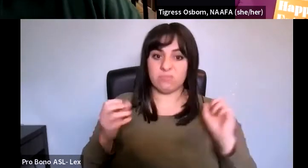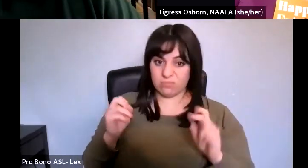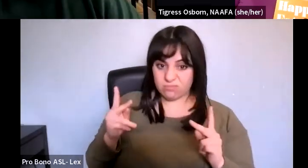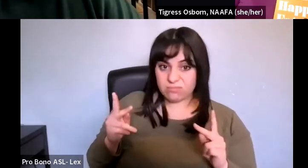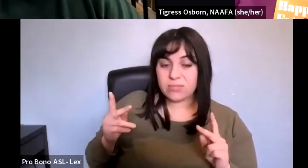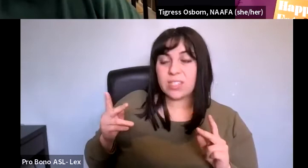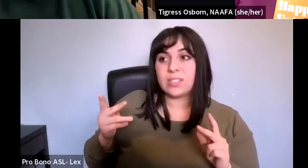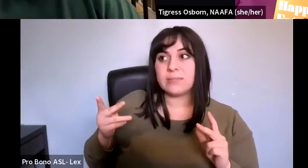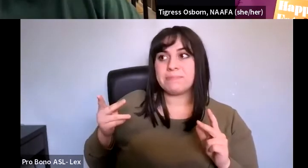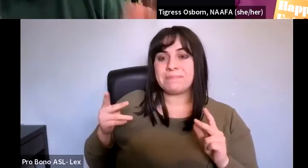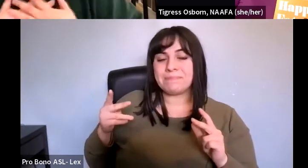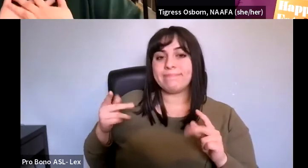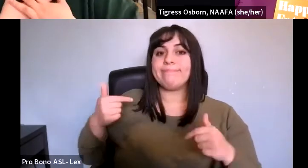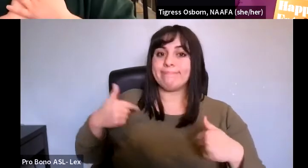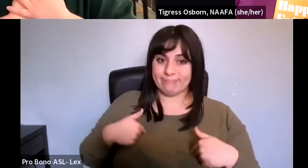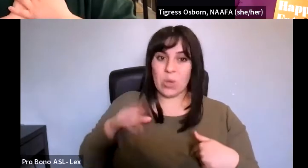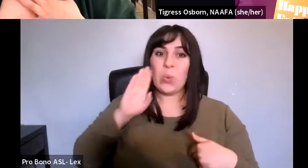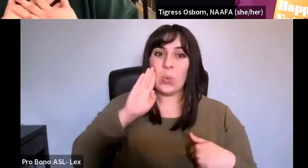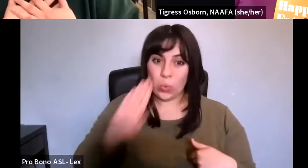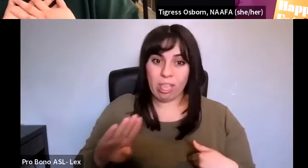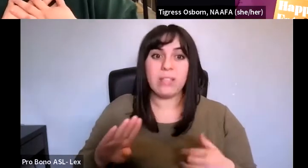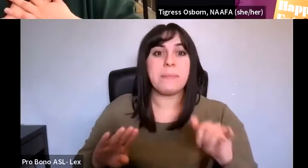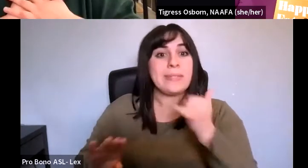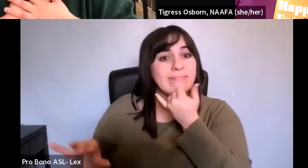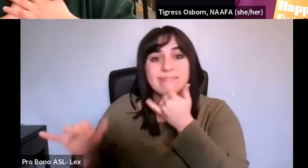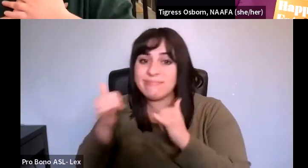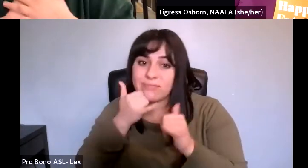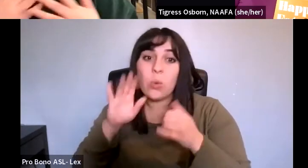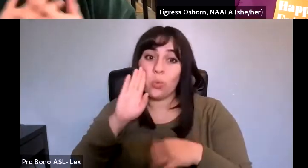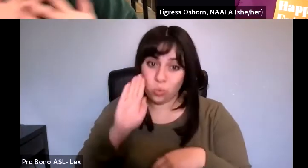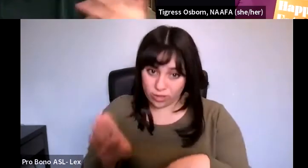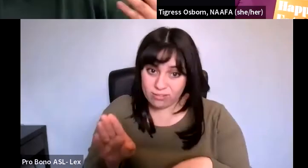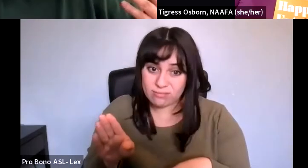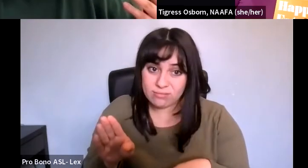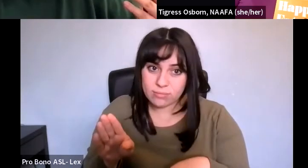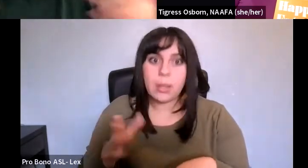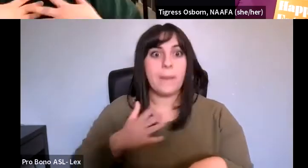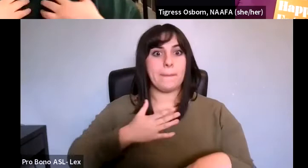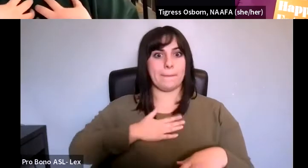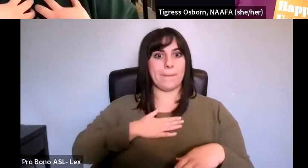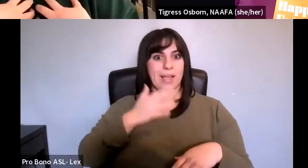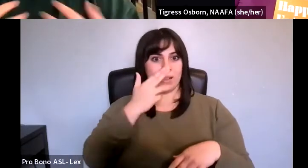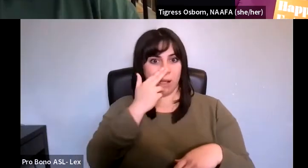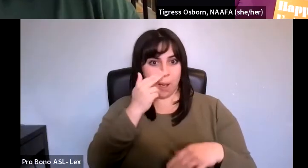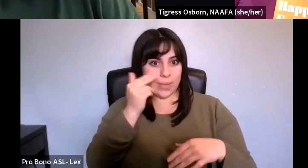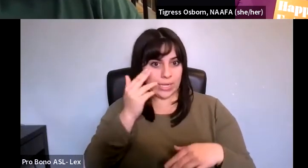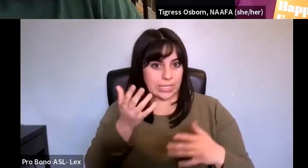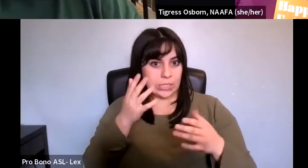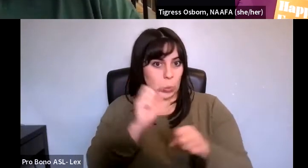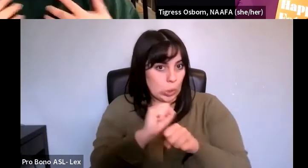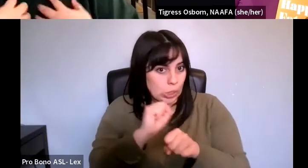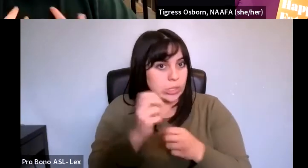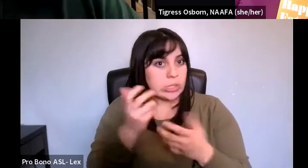up so much. Like my profile, my comedy, none of that's a safe space because I am a human